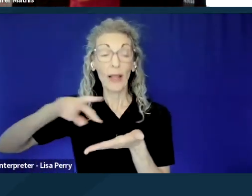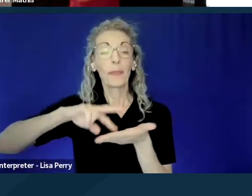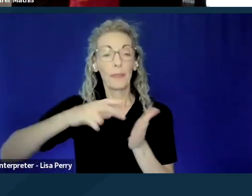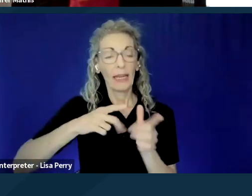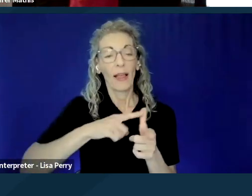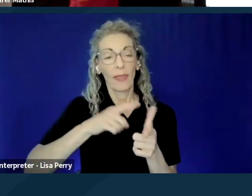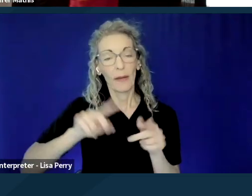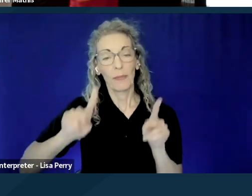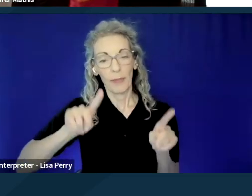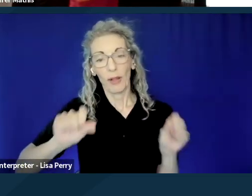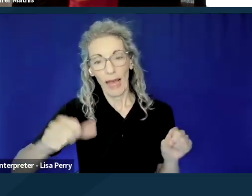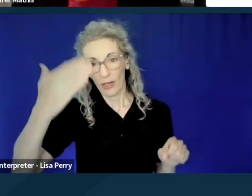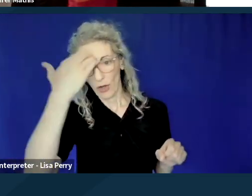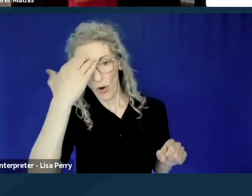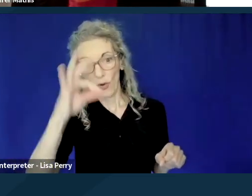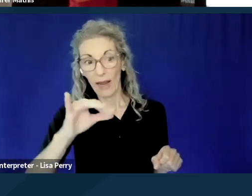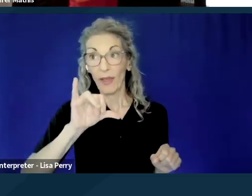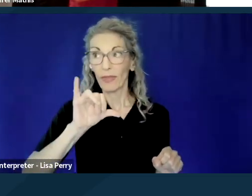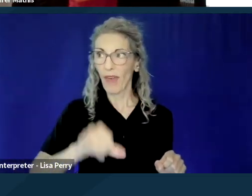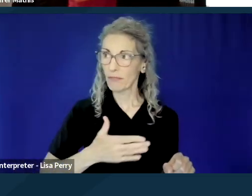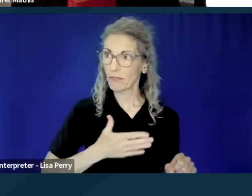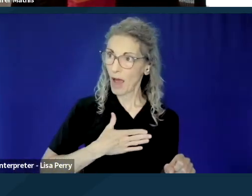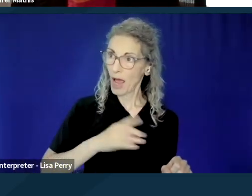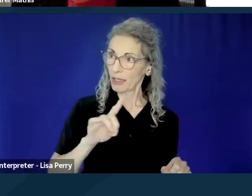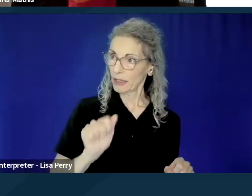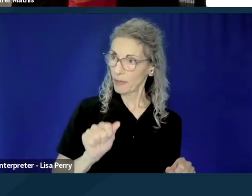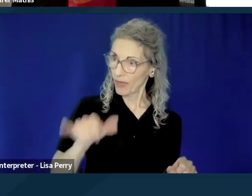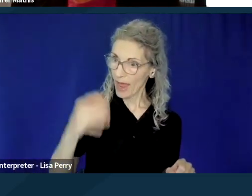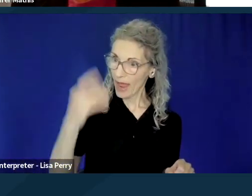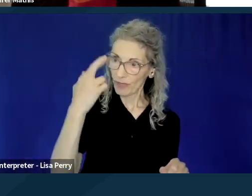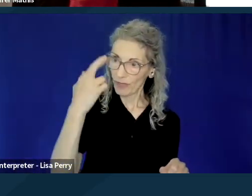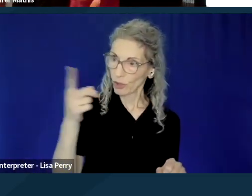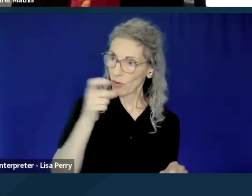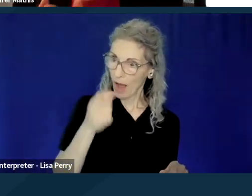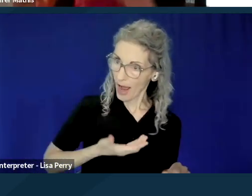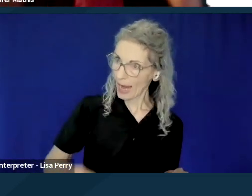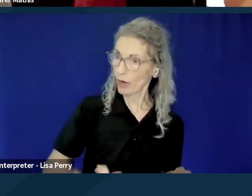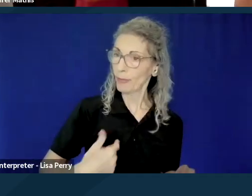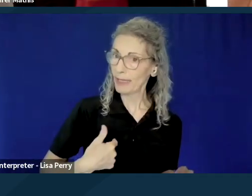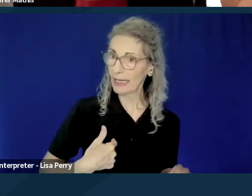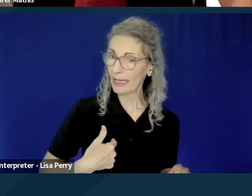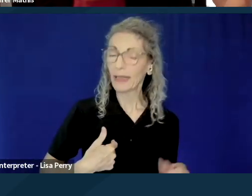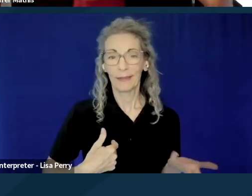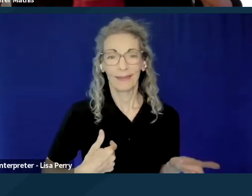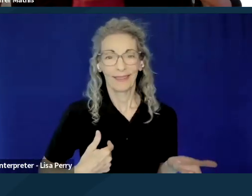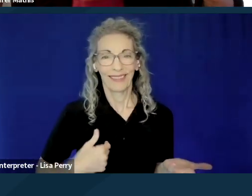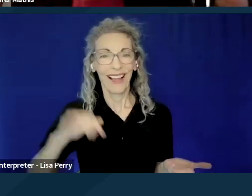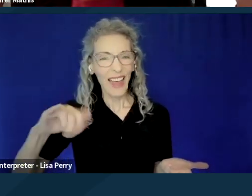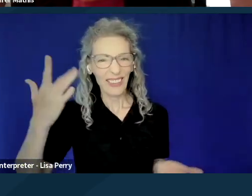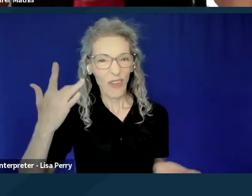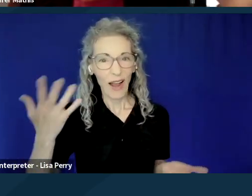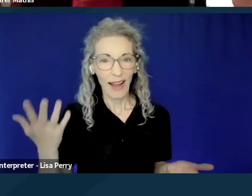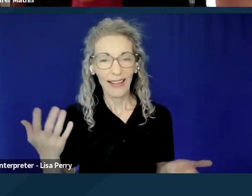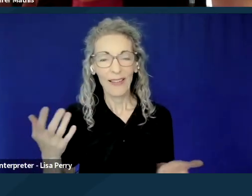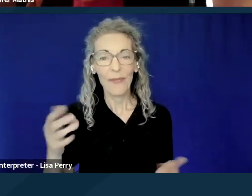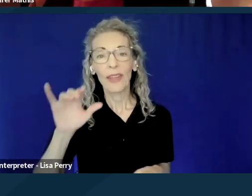know if it was their disability that was the reason they didn't get the job. And so that is what